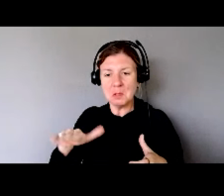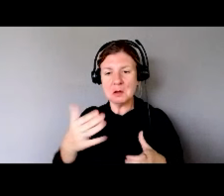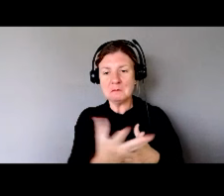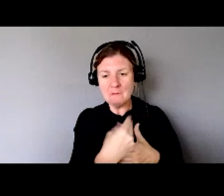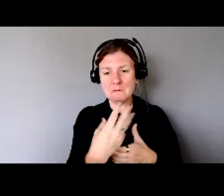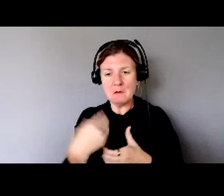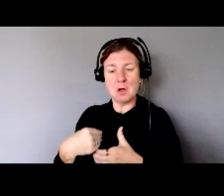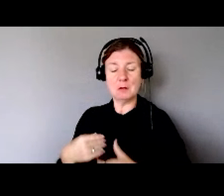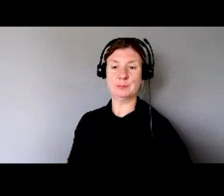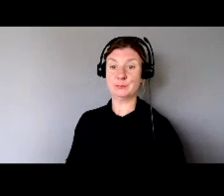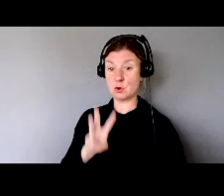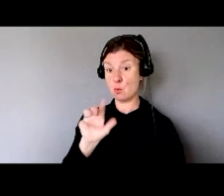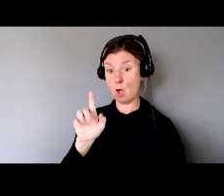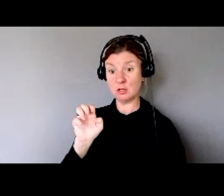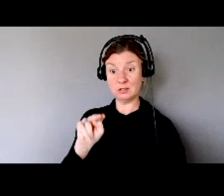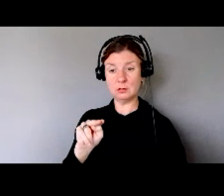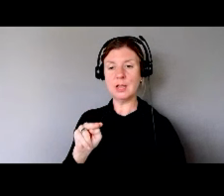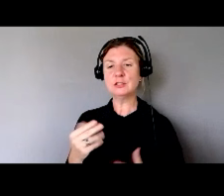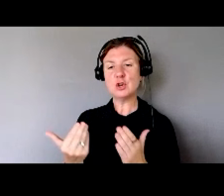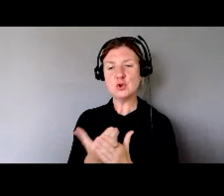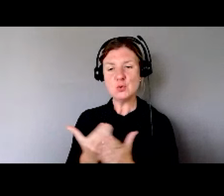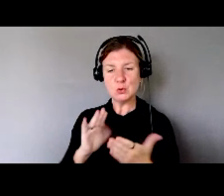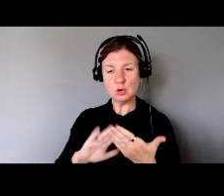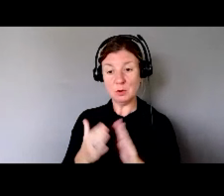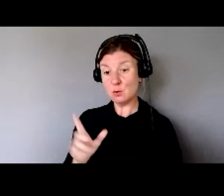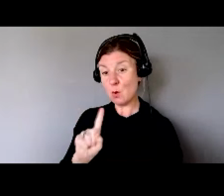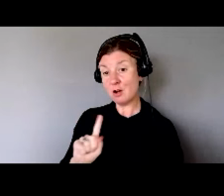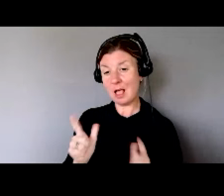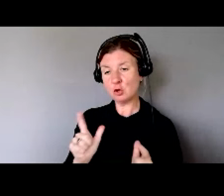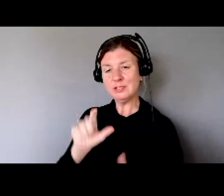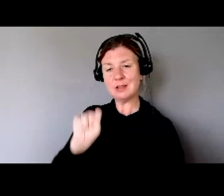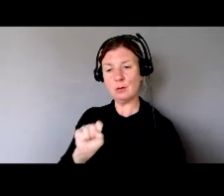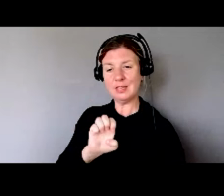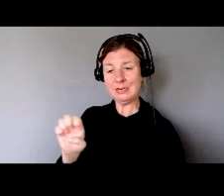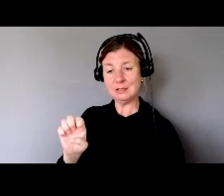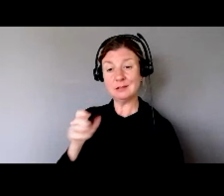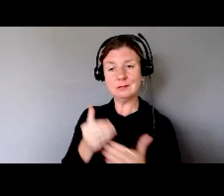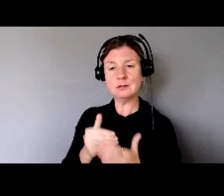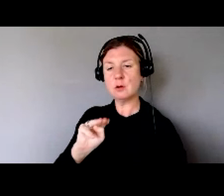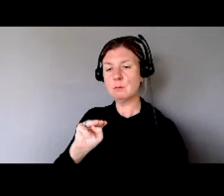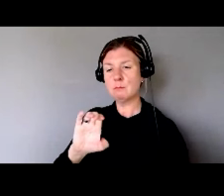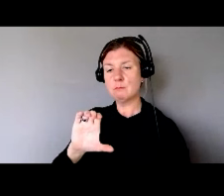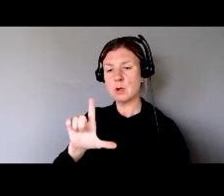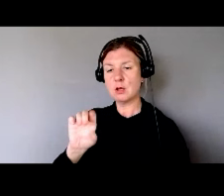Walden is a newer community in Calgary's southeast, located along McLeod Trail